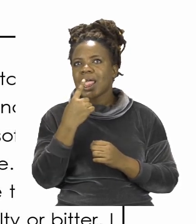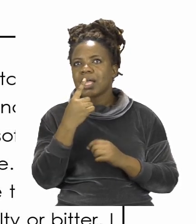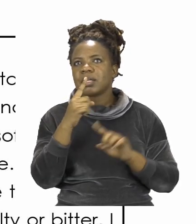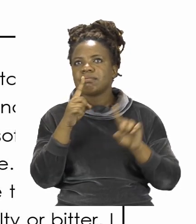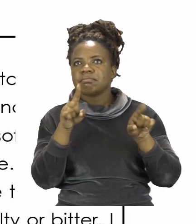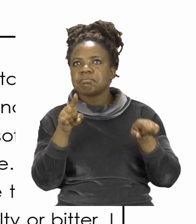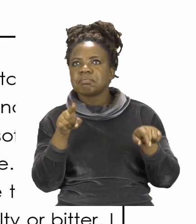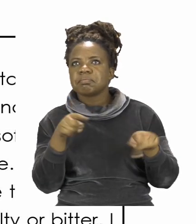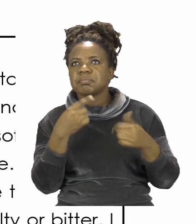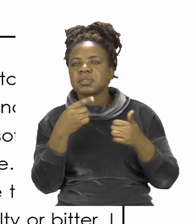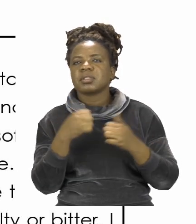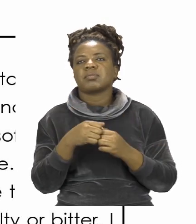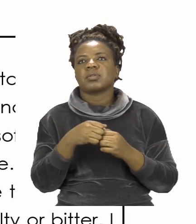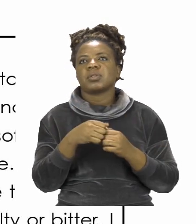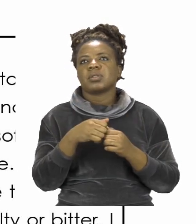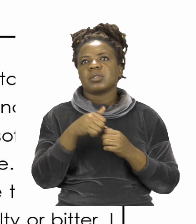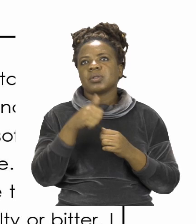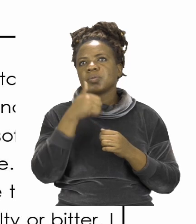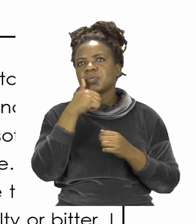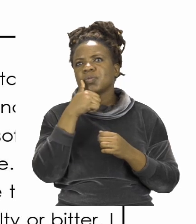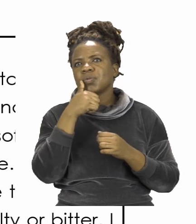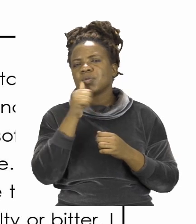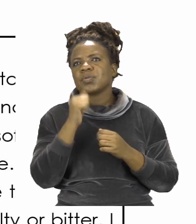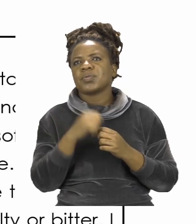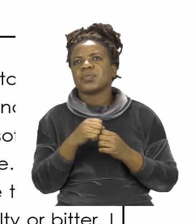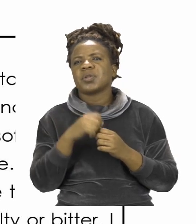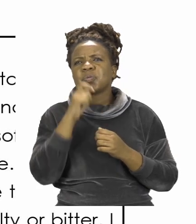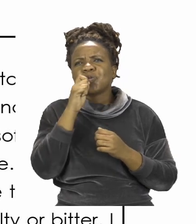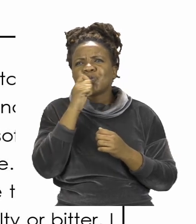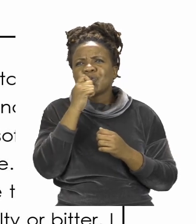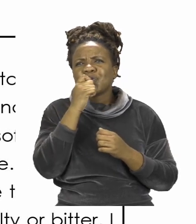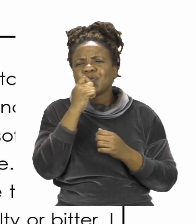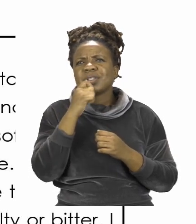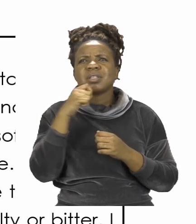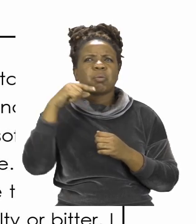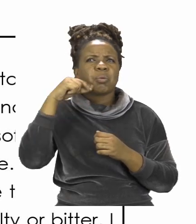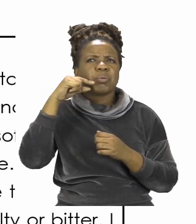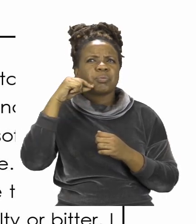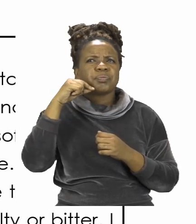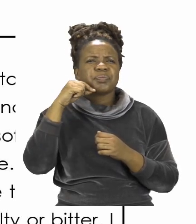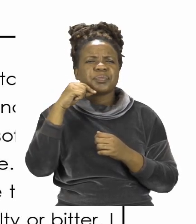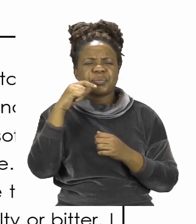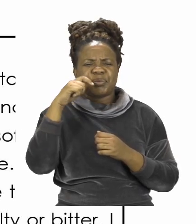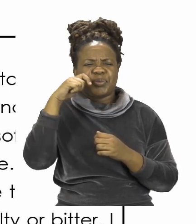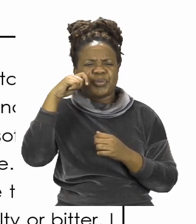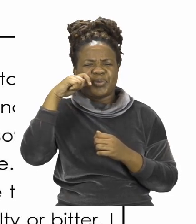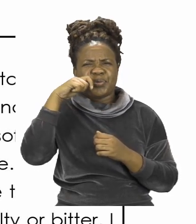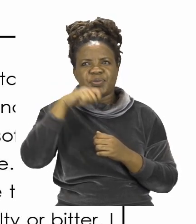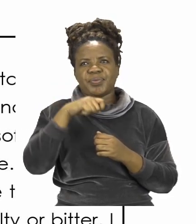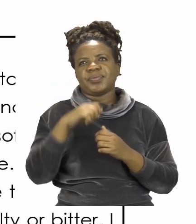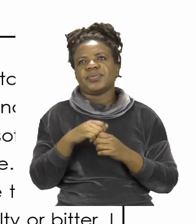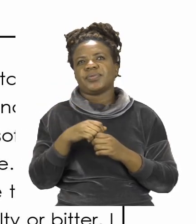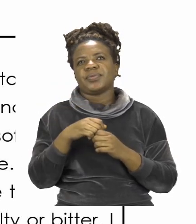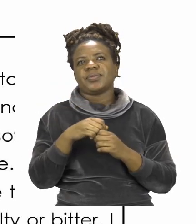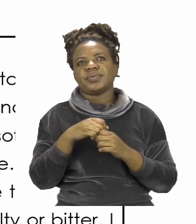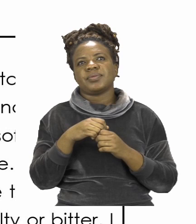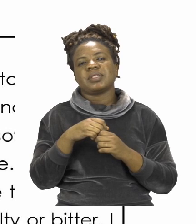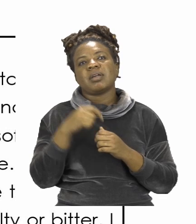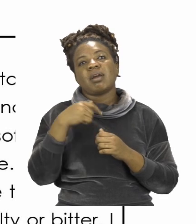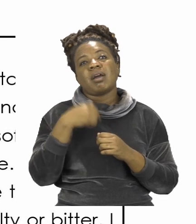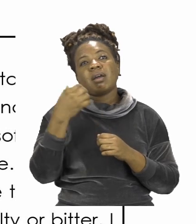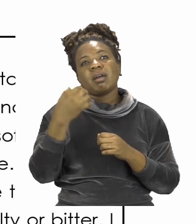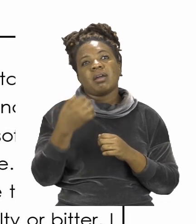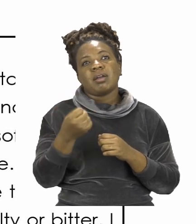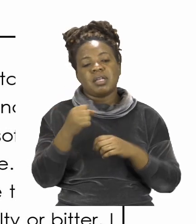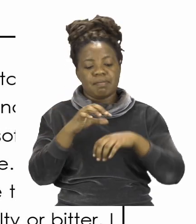are sweet, sour, salty, or bitter. I